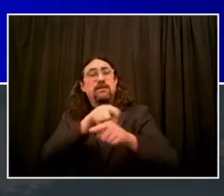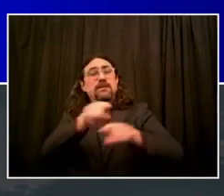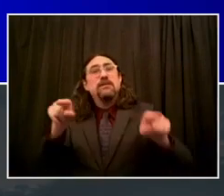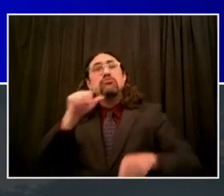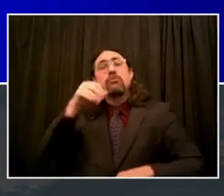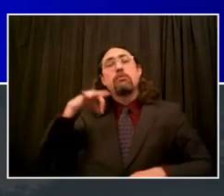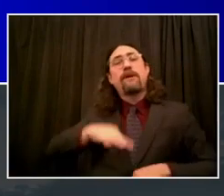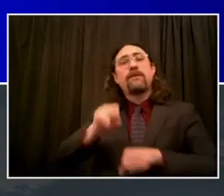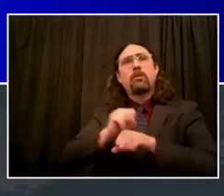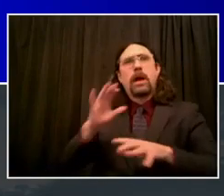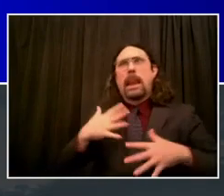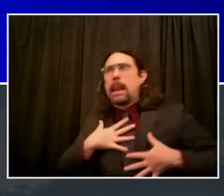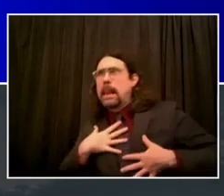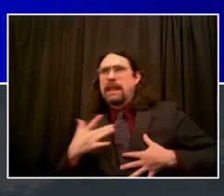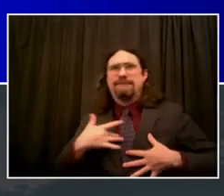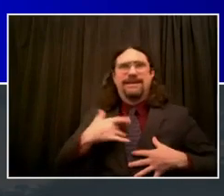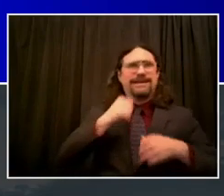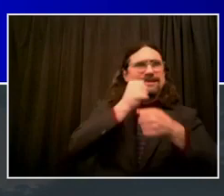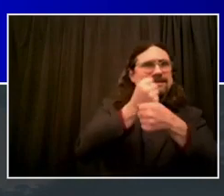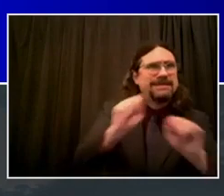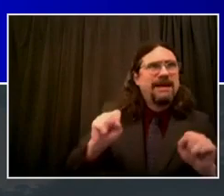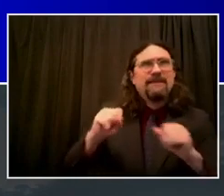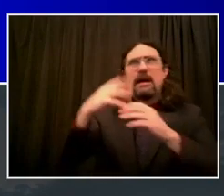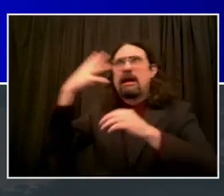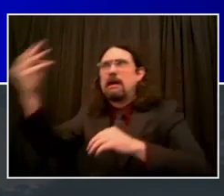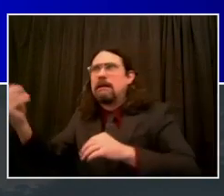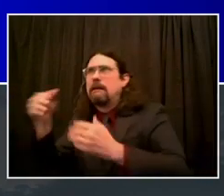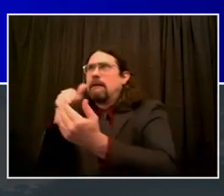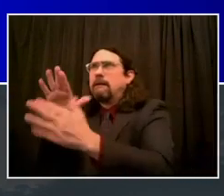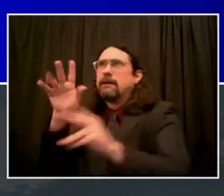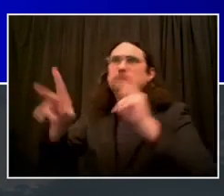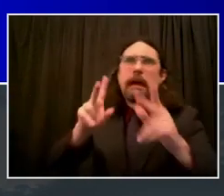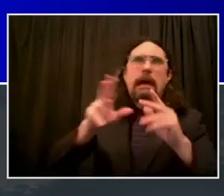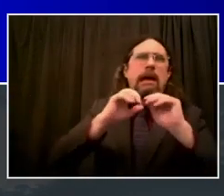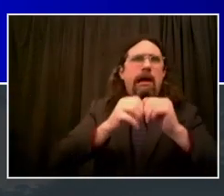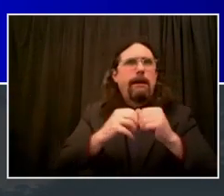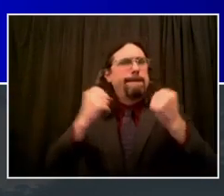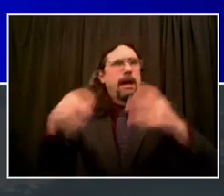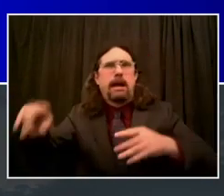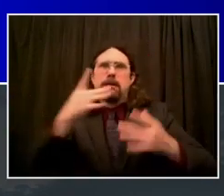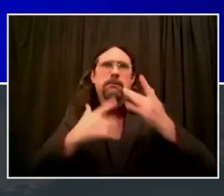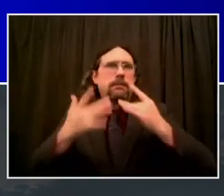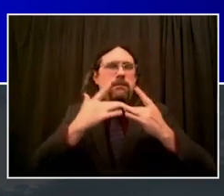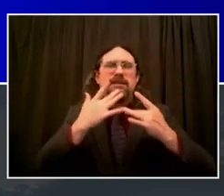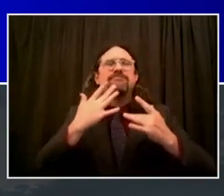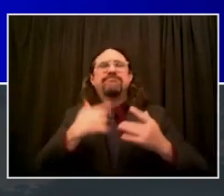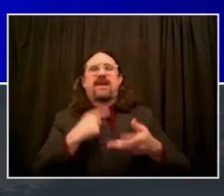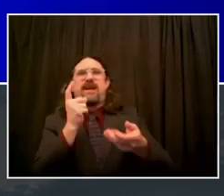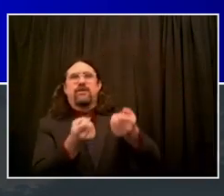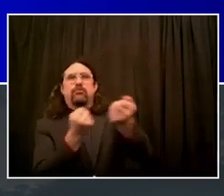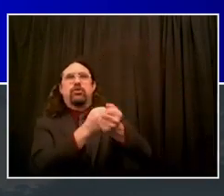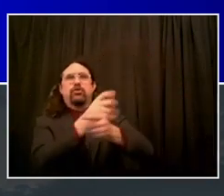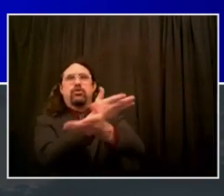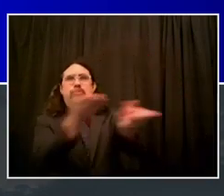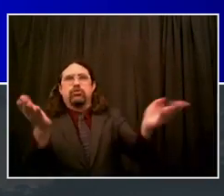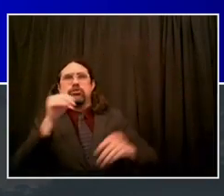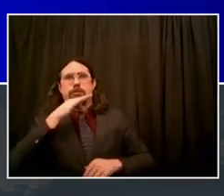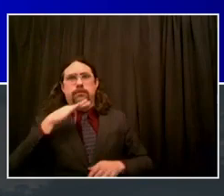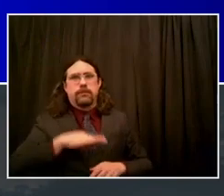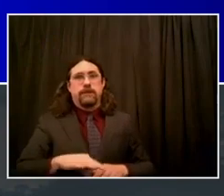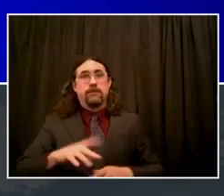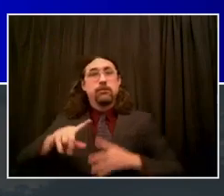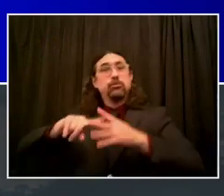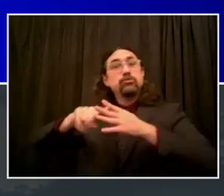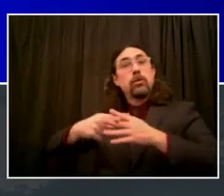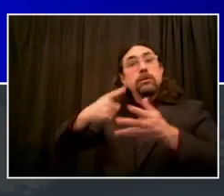31,000 nonprofit staff. It's voluntary. People have a choice if they want to participate. But we'll be providing up to 4,000 tests